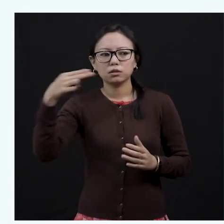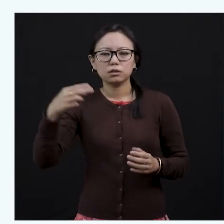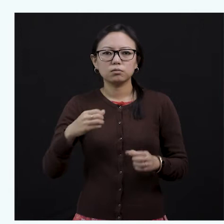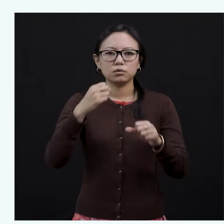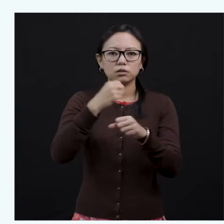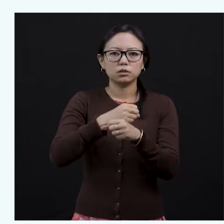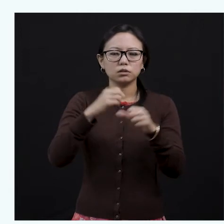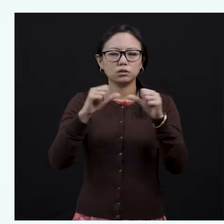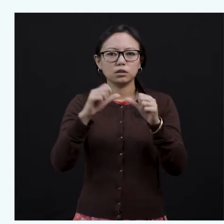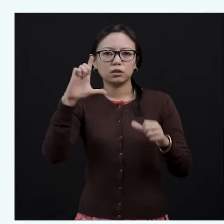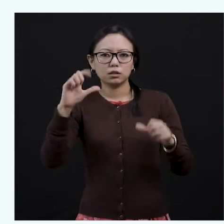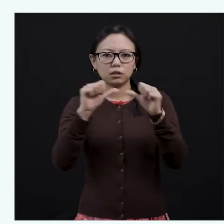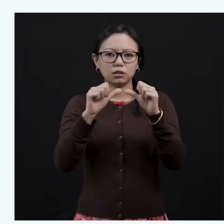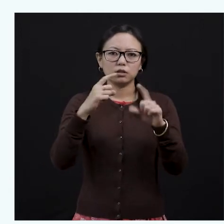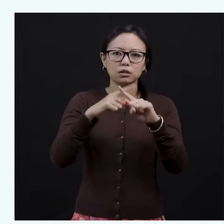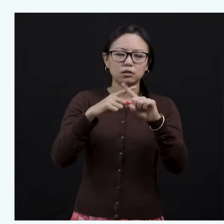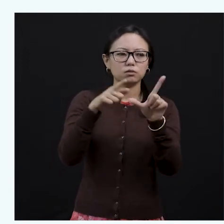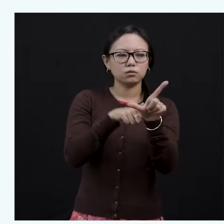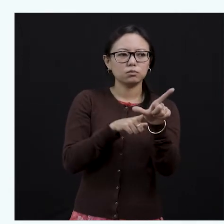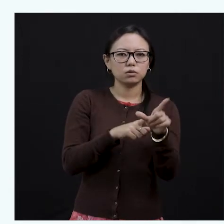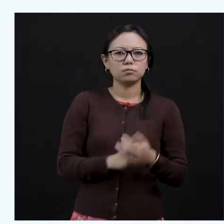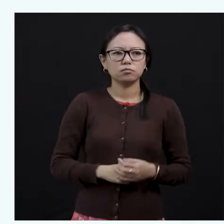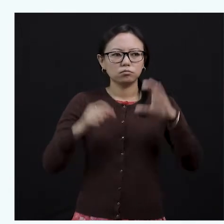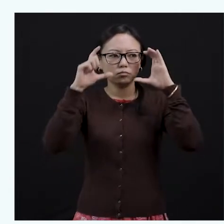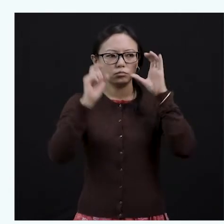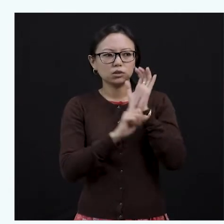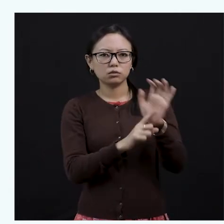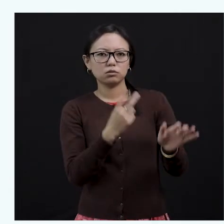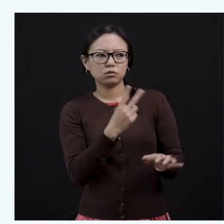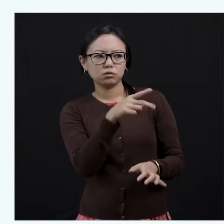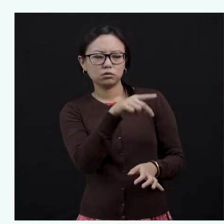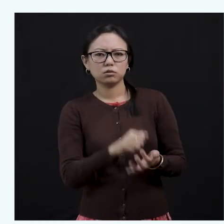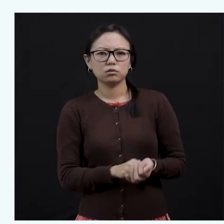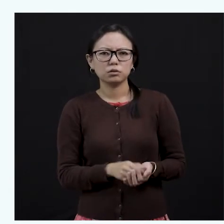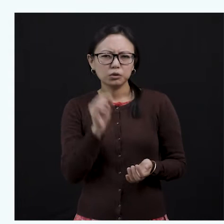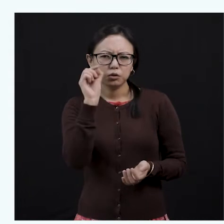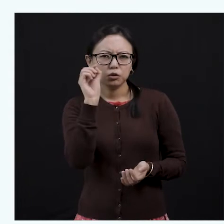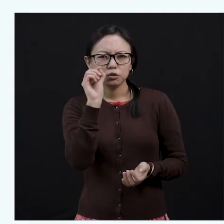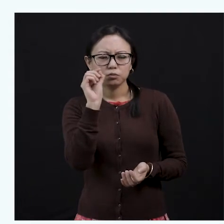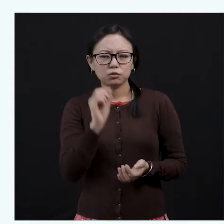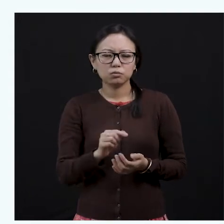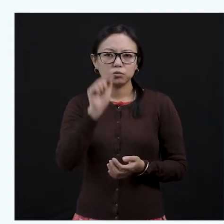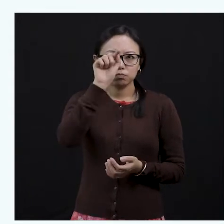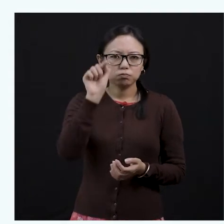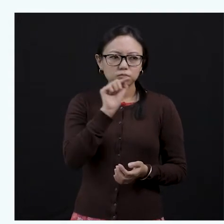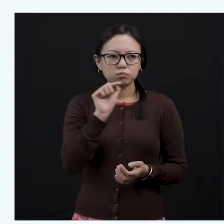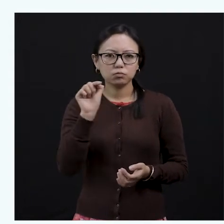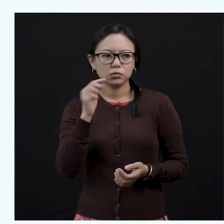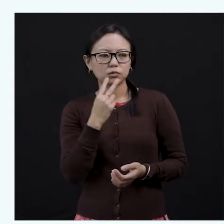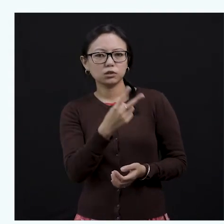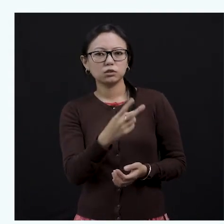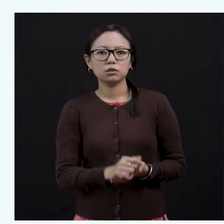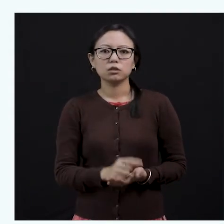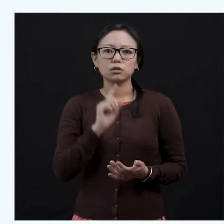here in the image are the stars, okay? Here we just see them as a tiny dots, right? But actually they are very